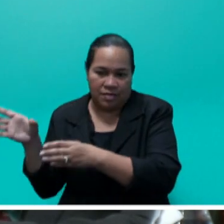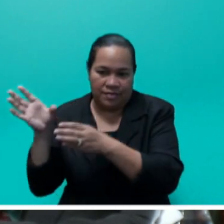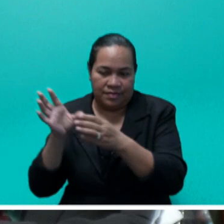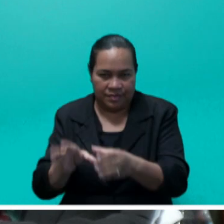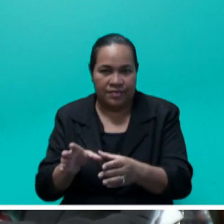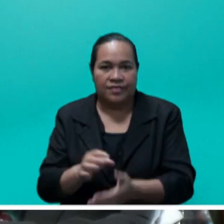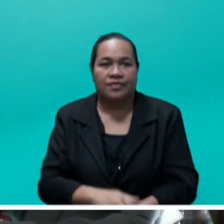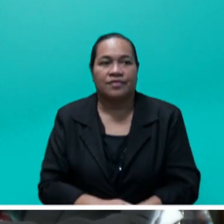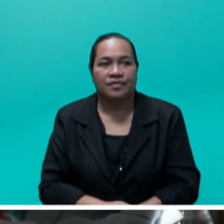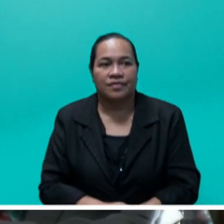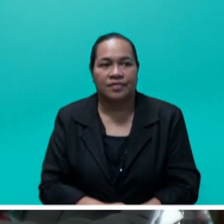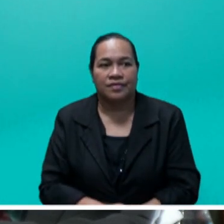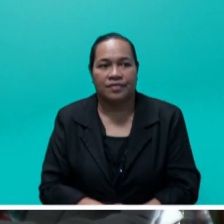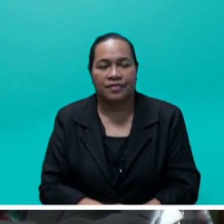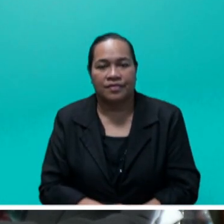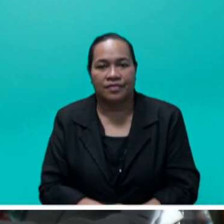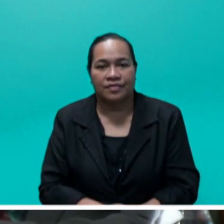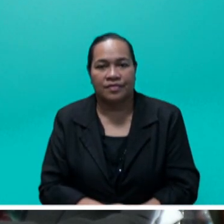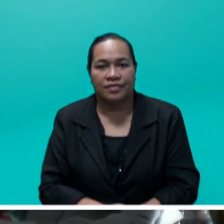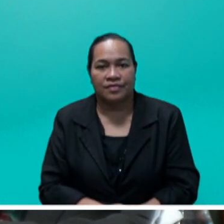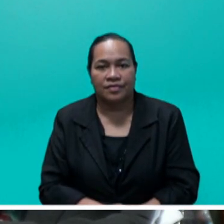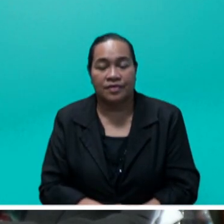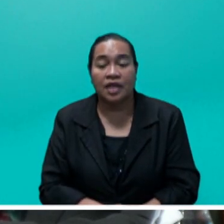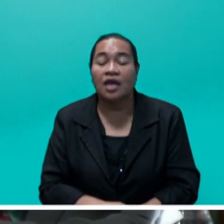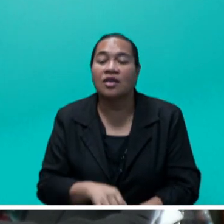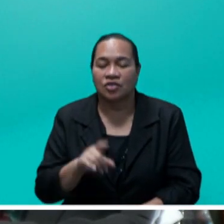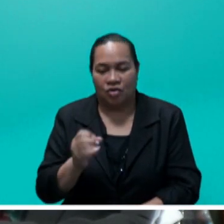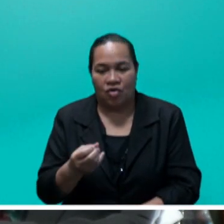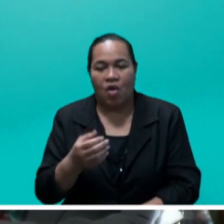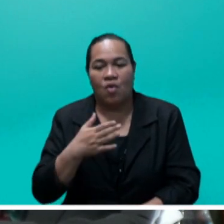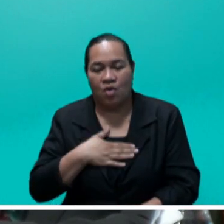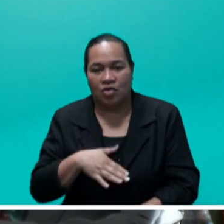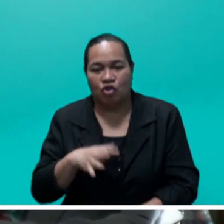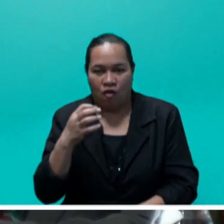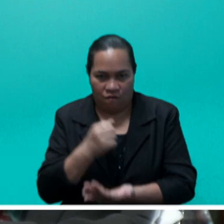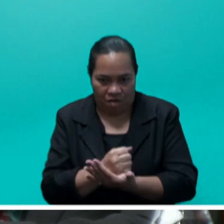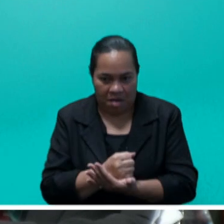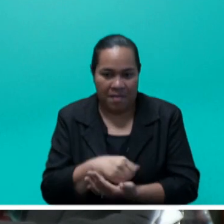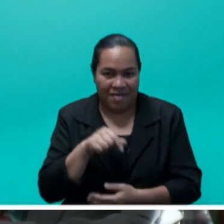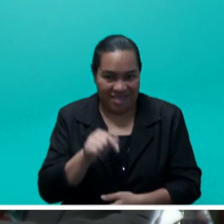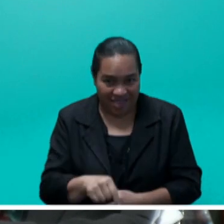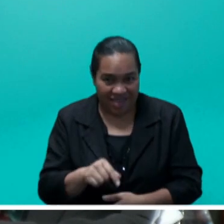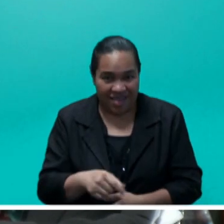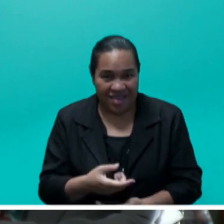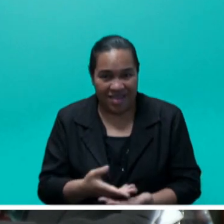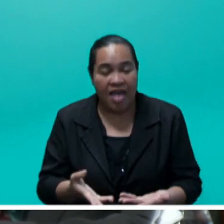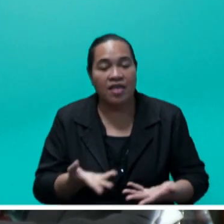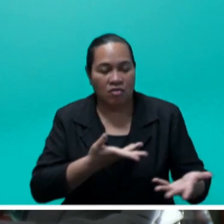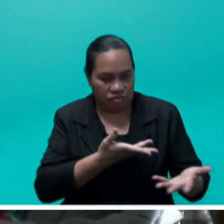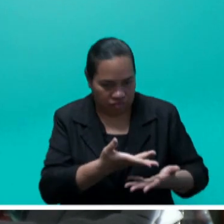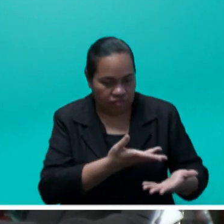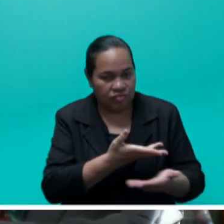site to take place. And on that note, I'd also like to confirm to this House that consultations are